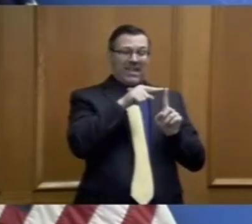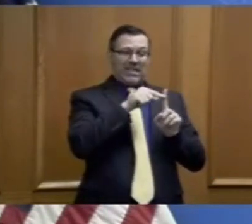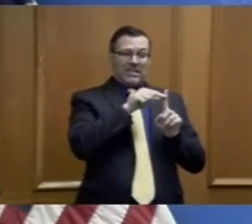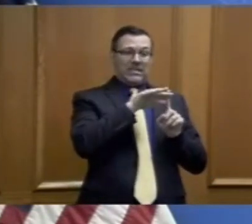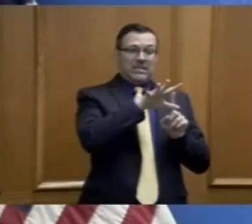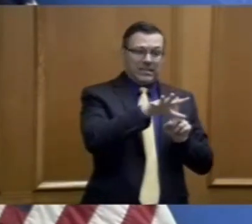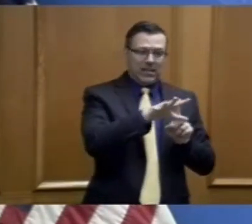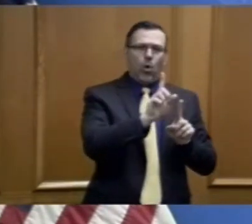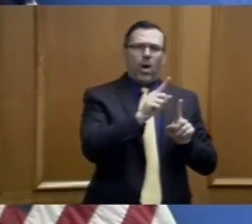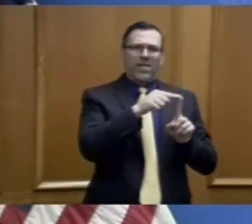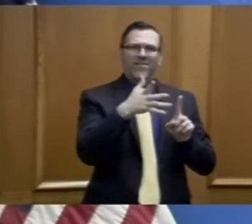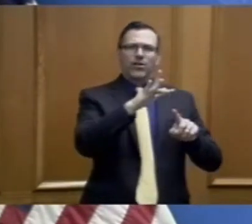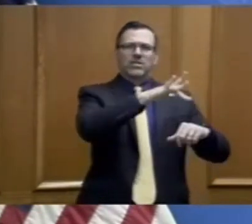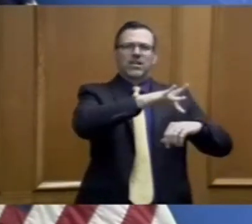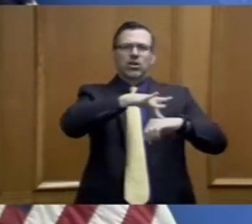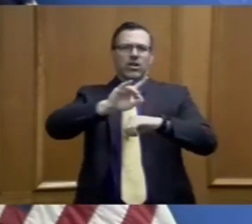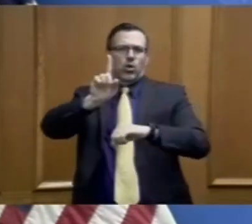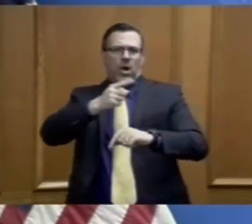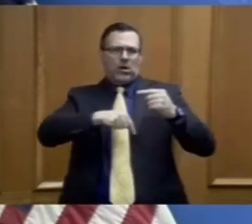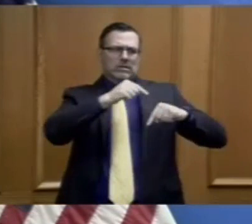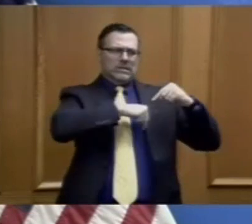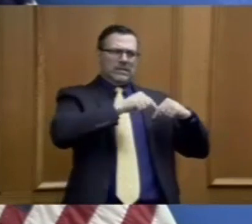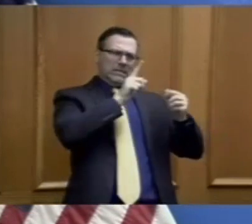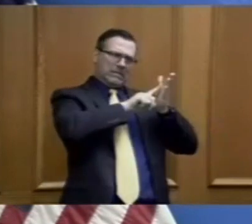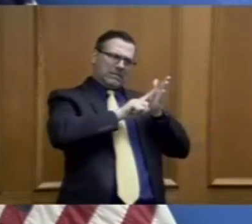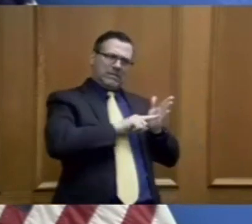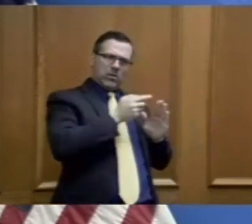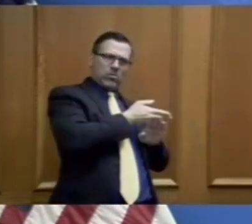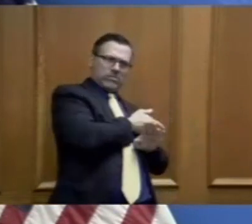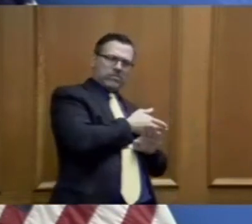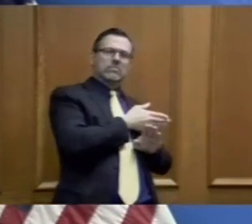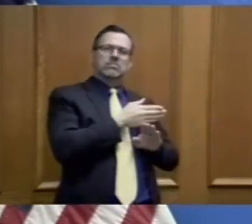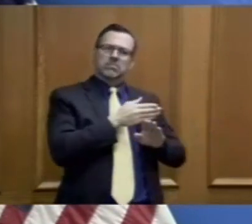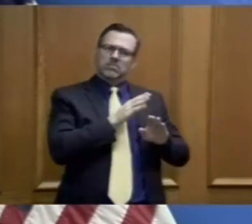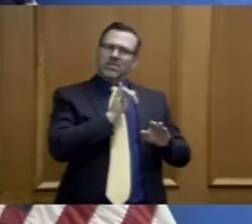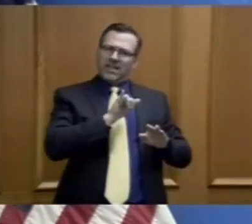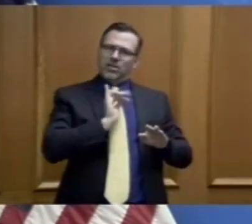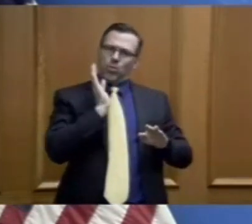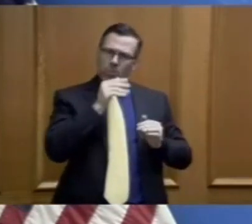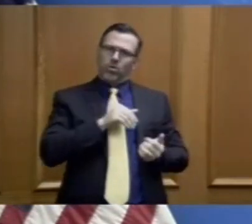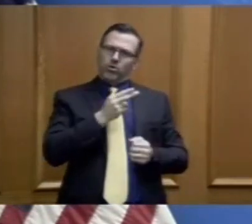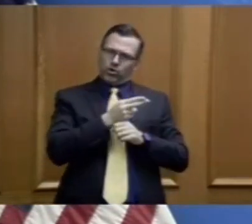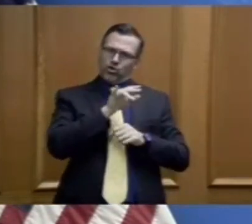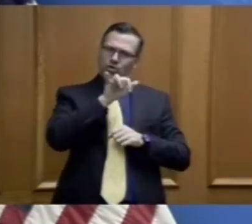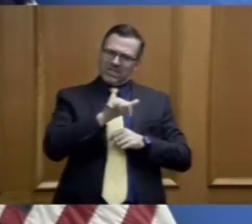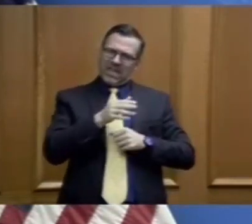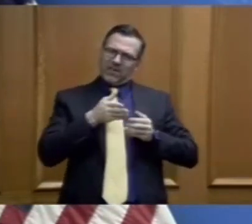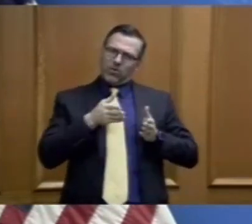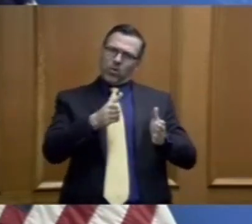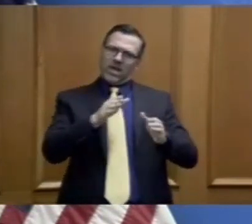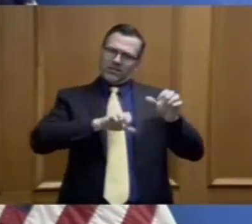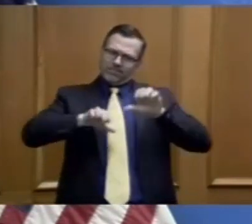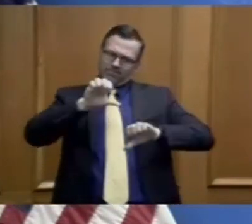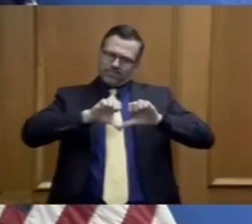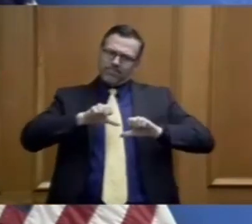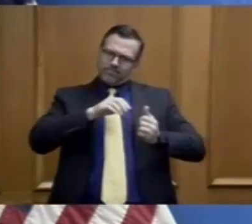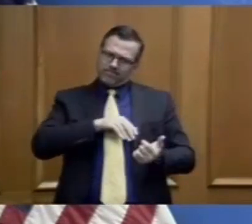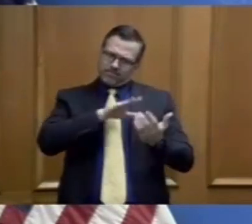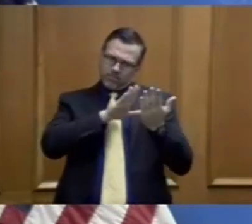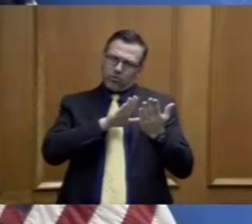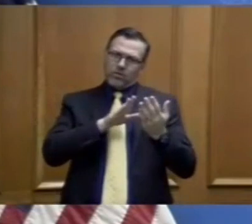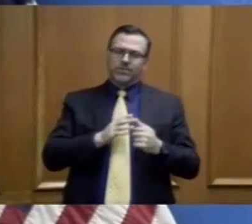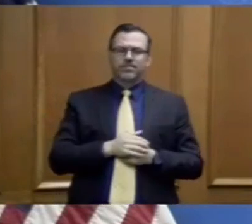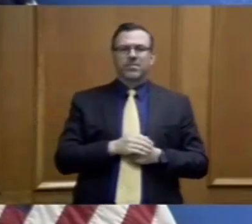virus. So this is a careful, data-driven, phased approach because the health and safety